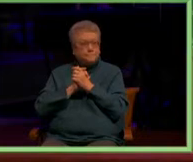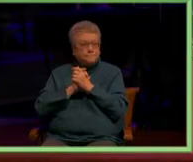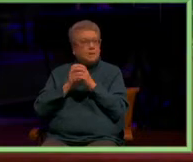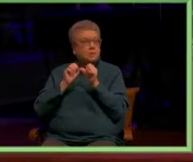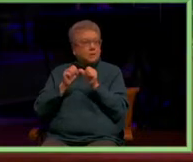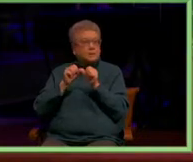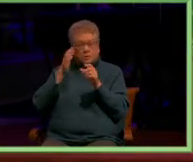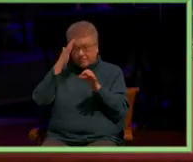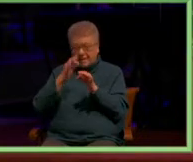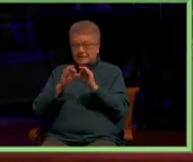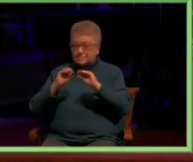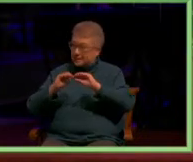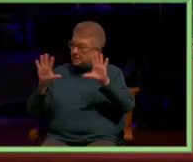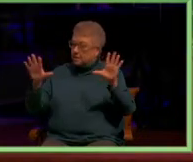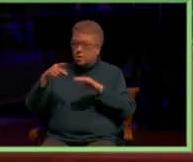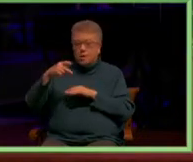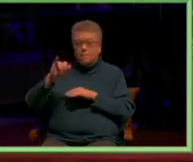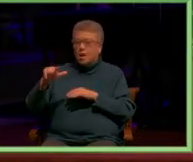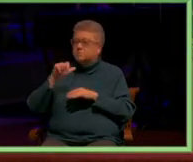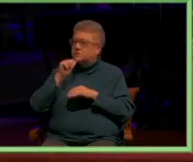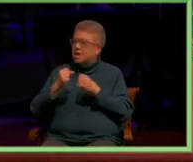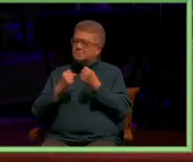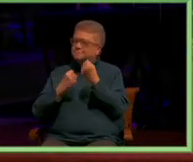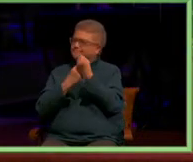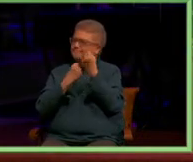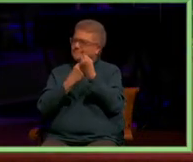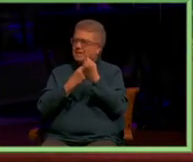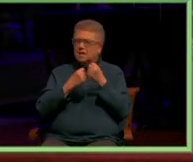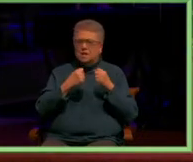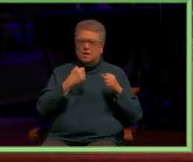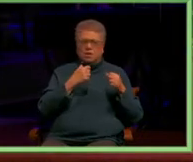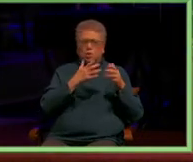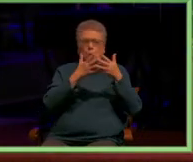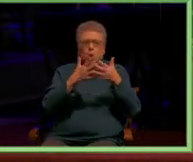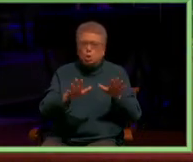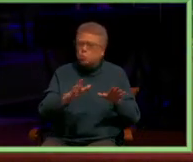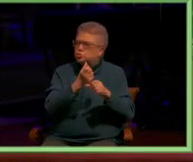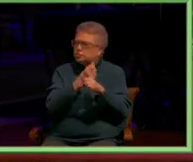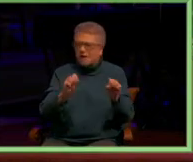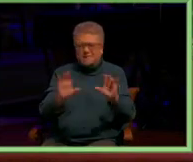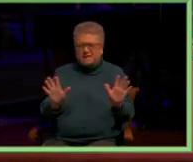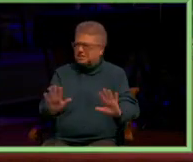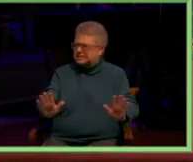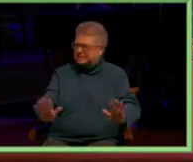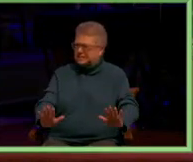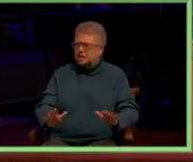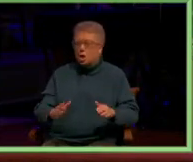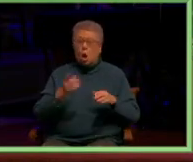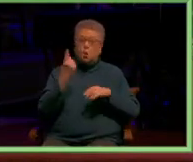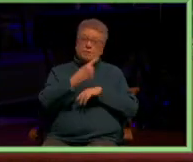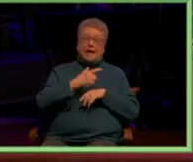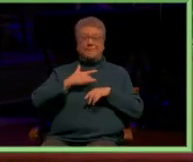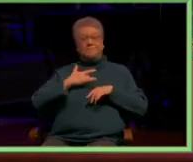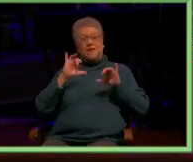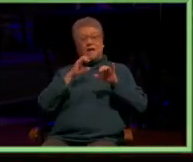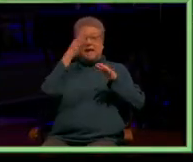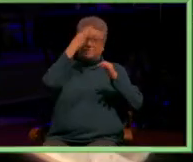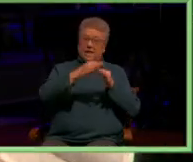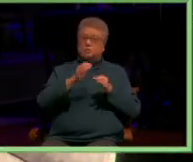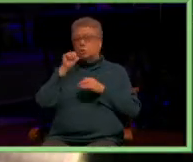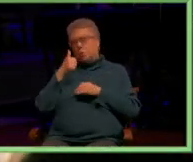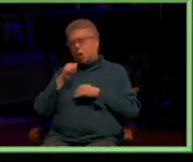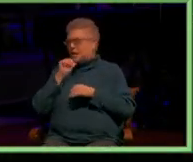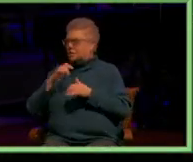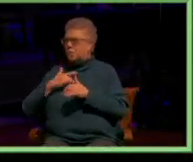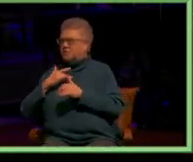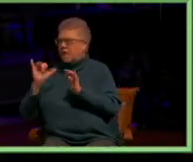Now, let us be clear. Paul is not advocating some sort of loss of salvation. He's not advocating for some sort of, well, today I feel like I have the faith. Tomorrow I don't